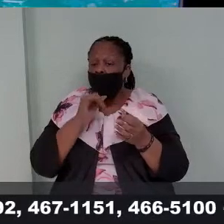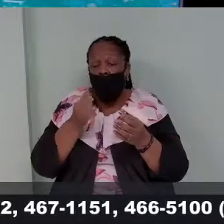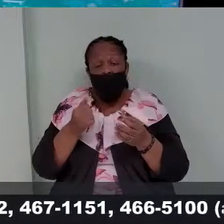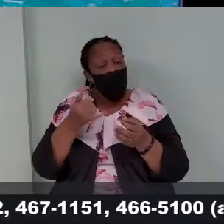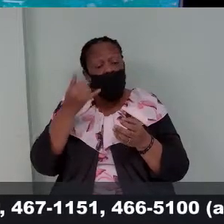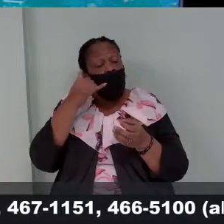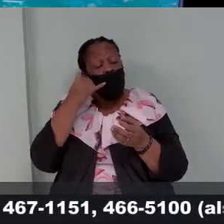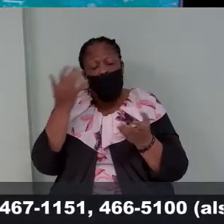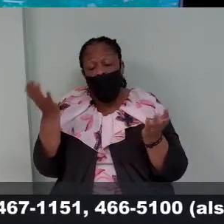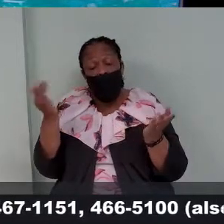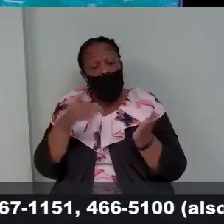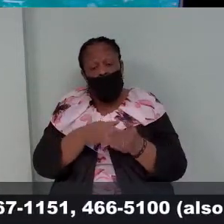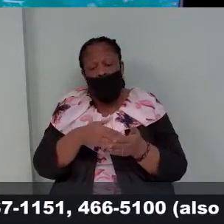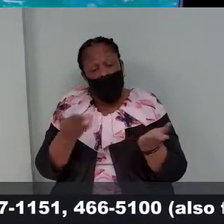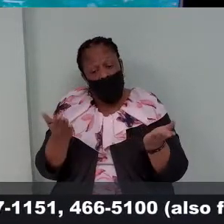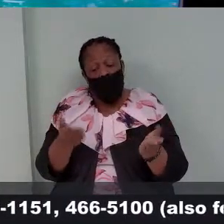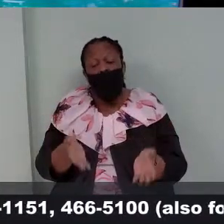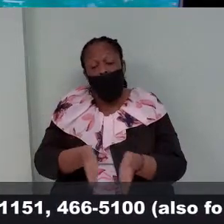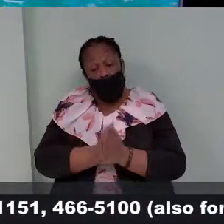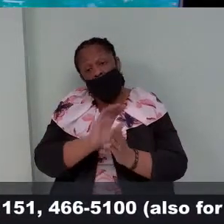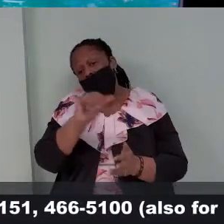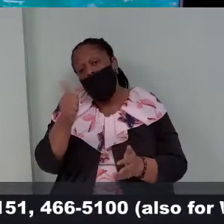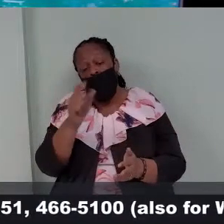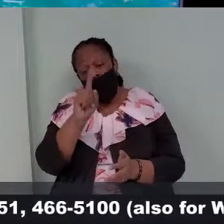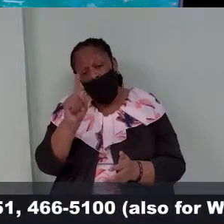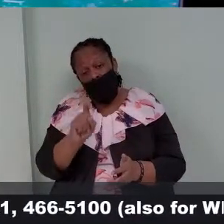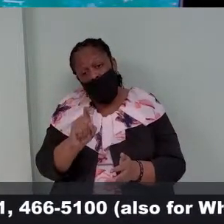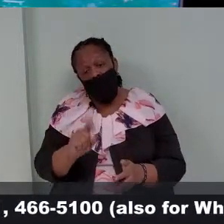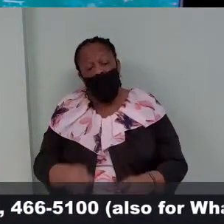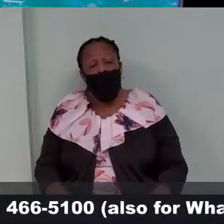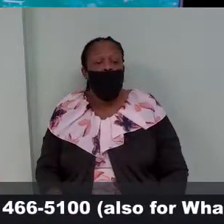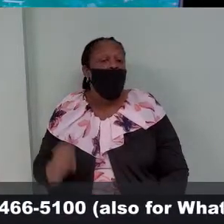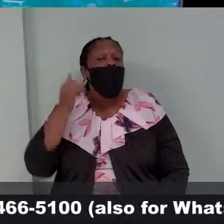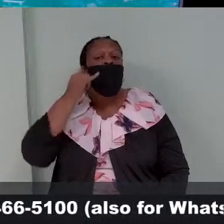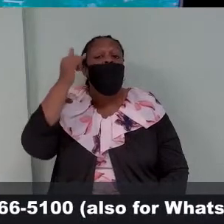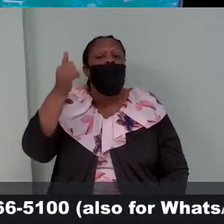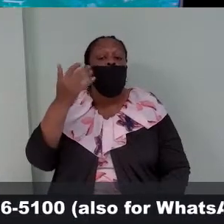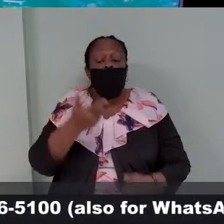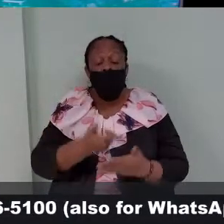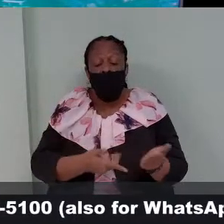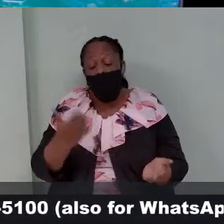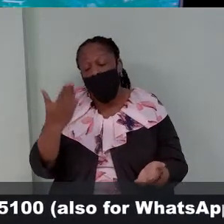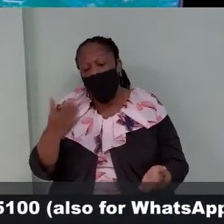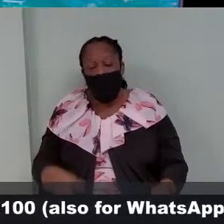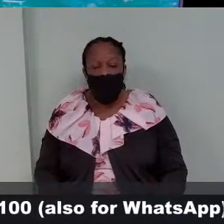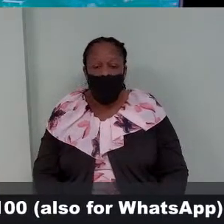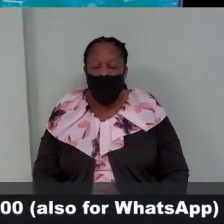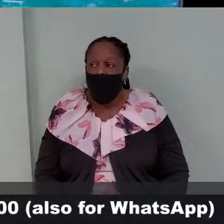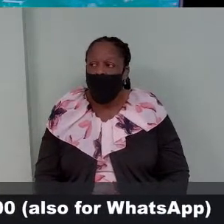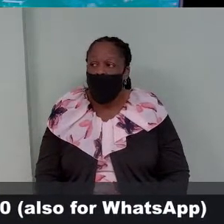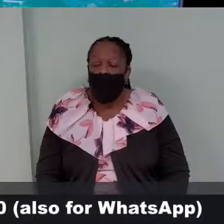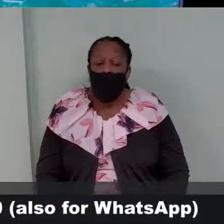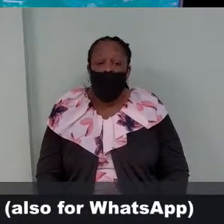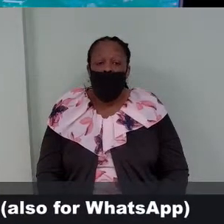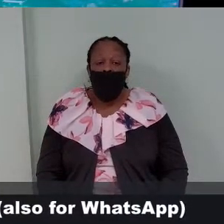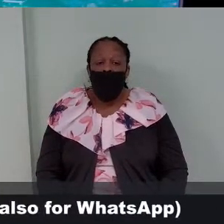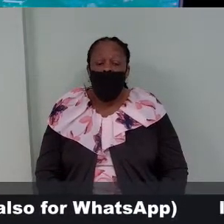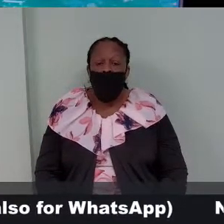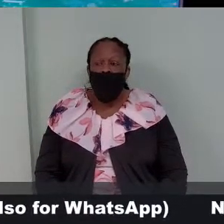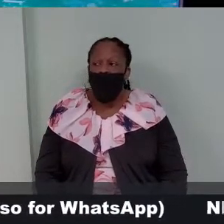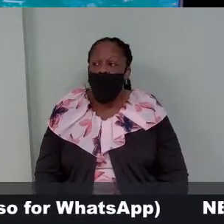Of course, you can always ask a follow-up question or call somebody on the COVID-19 National Task Force